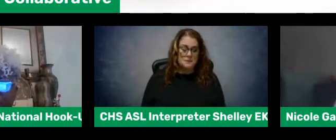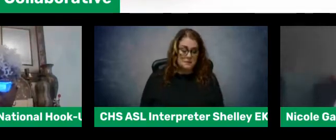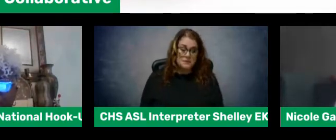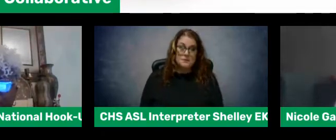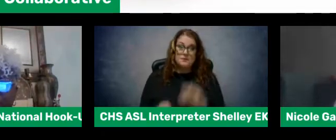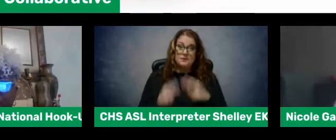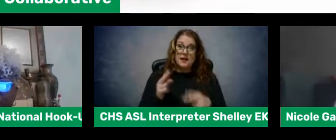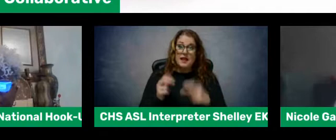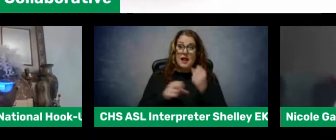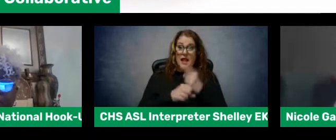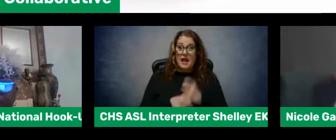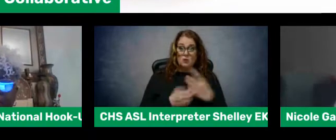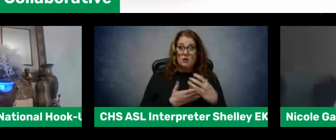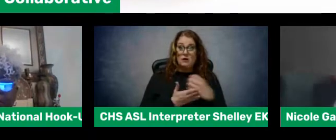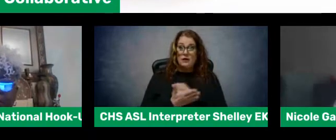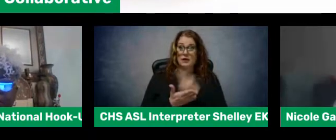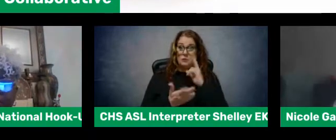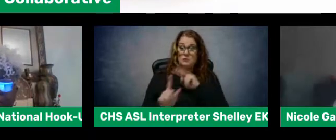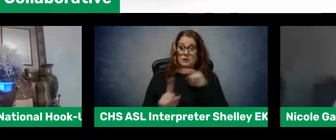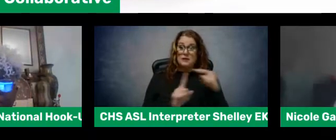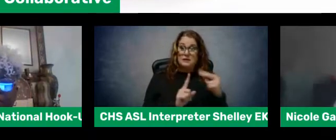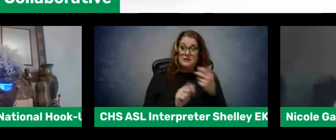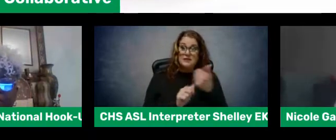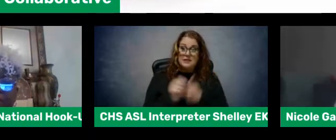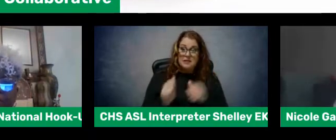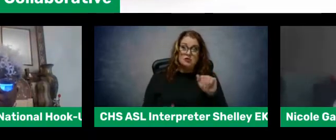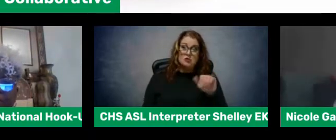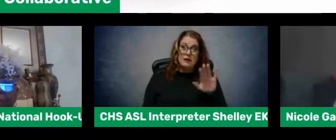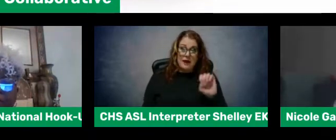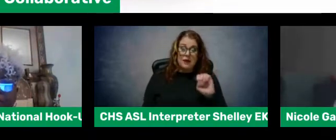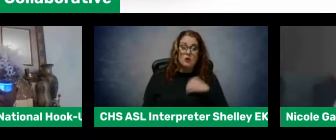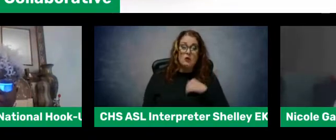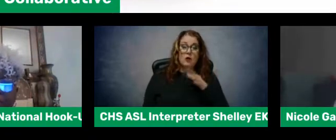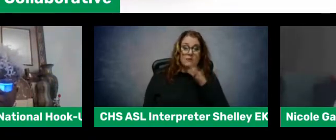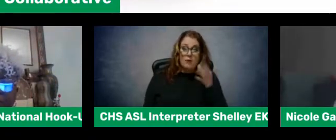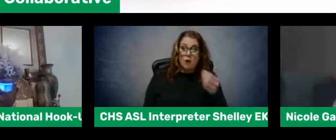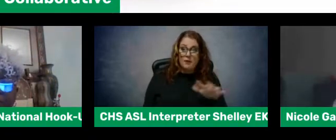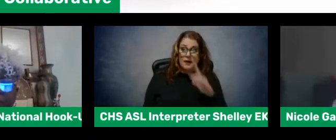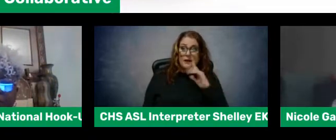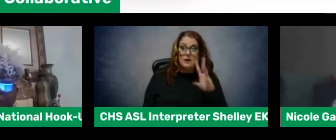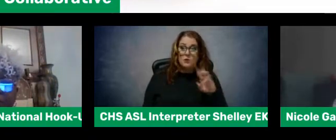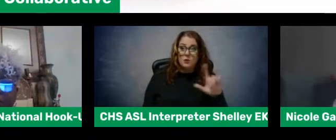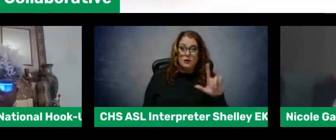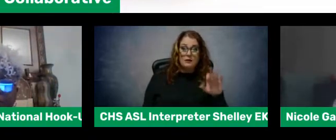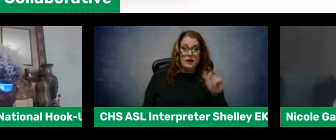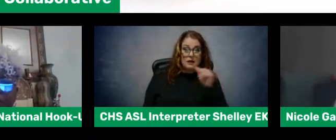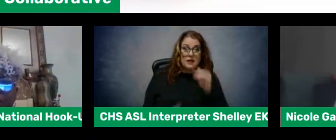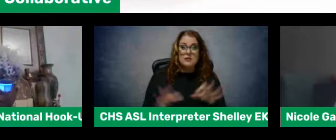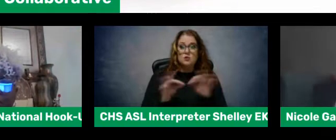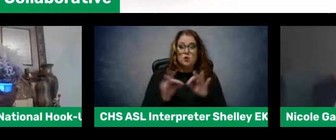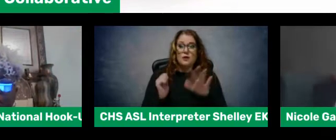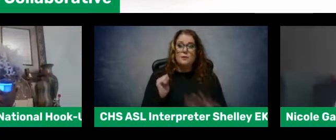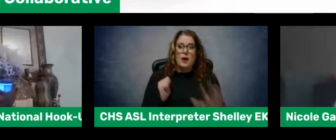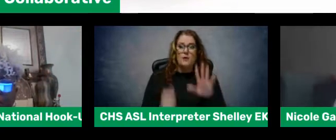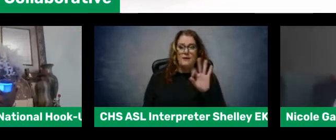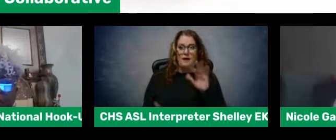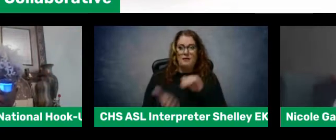the annual income into perspective, each acre of our farmland in Will County is worth roughly